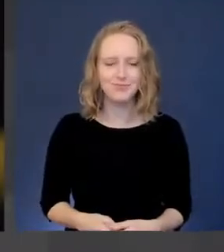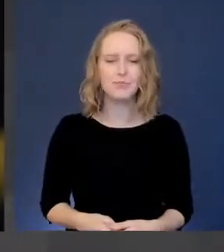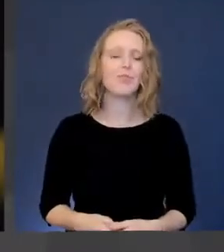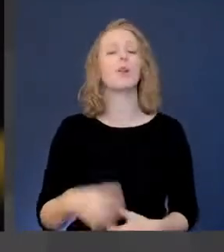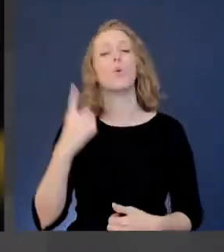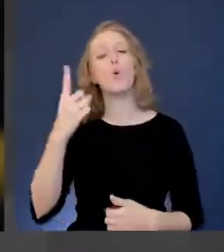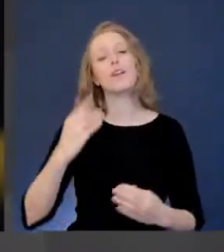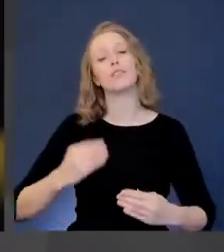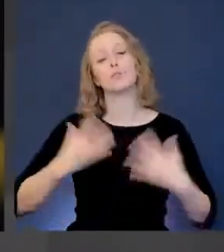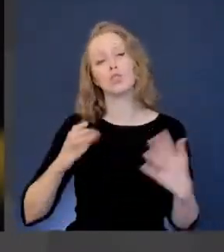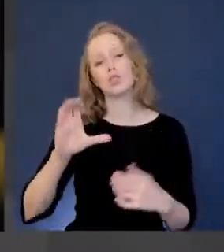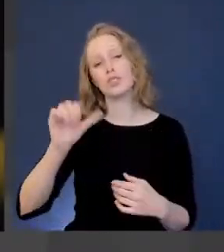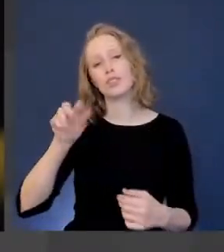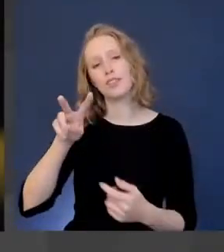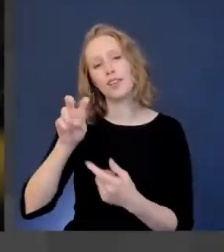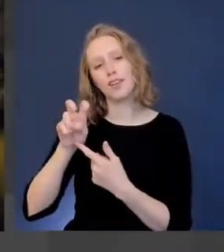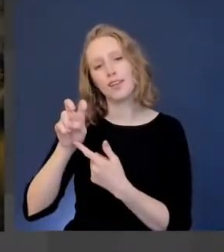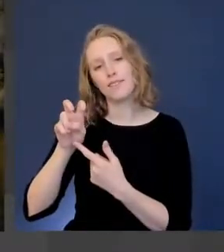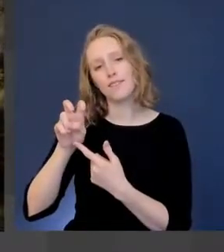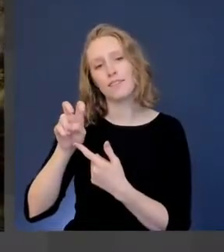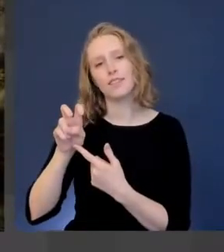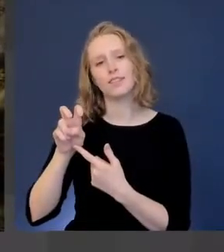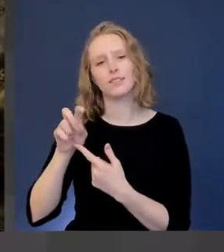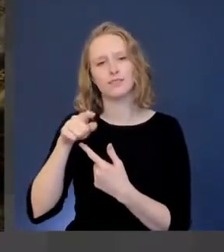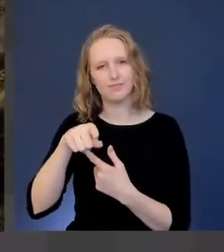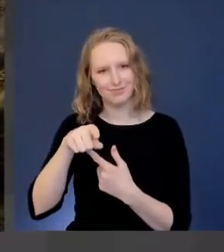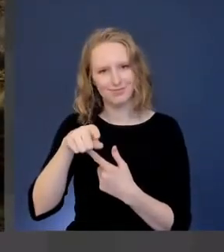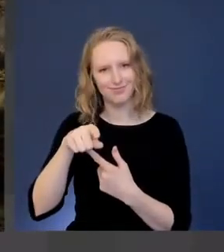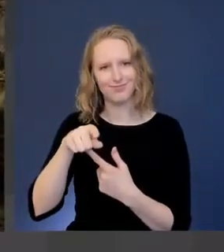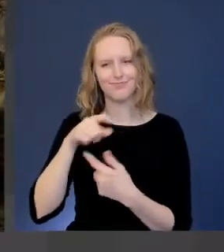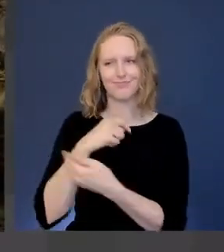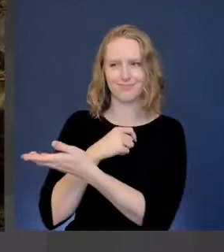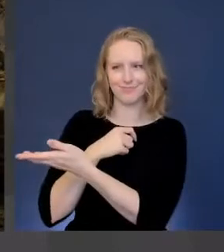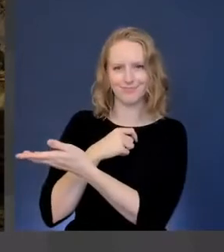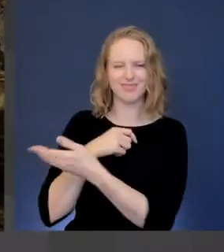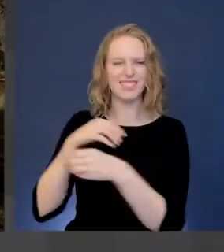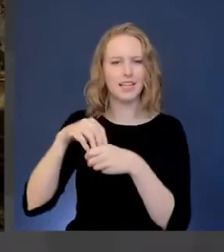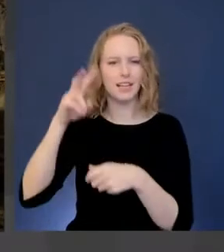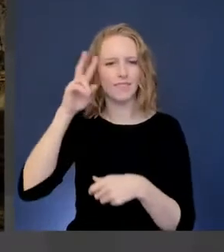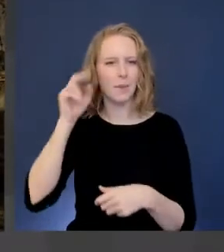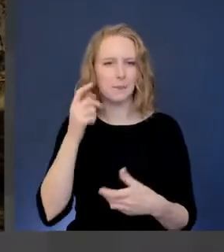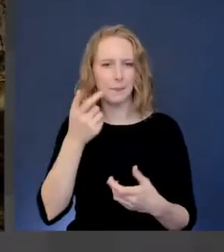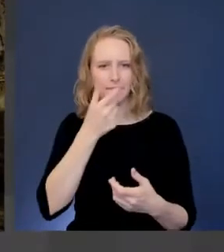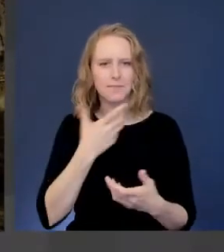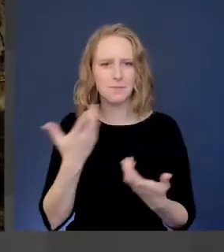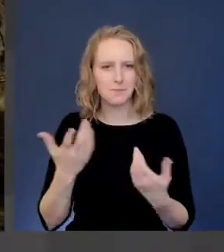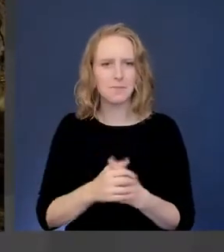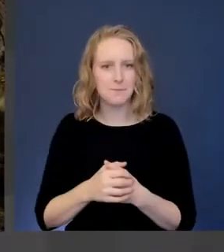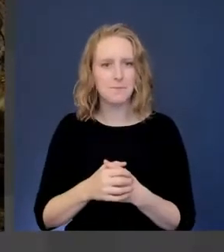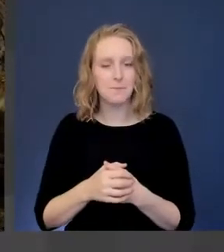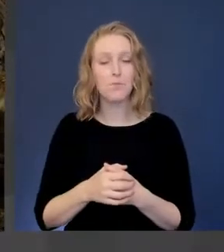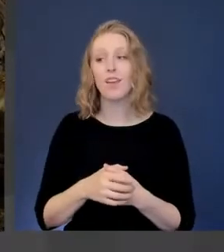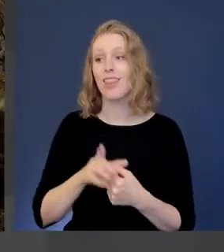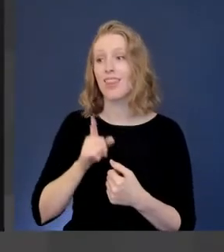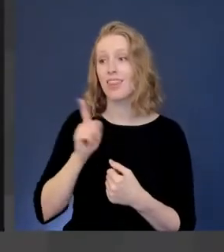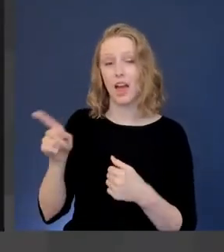is the Son Doong cave systems in Vietnam, because that was one of the largest cave systems in the